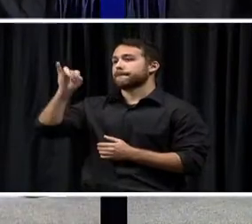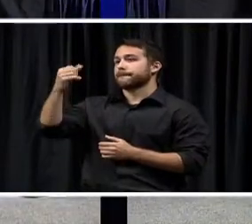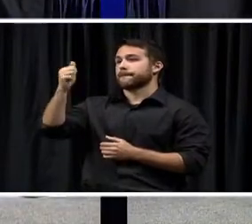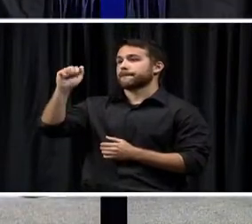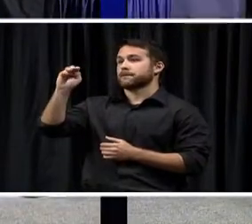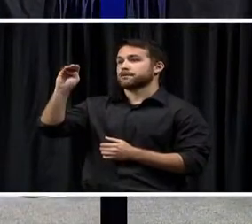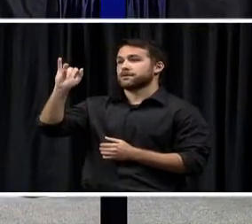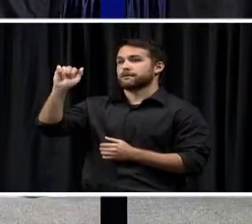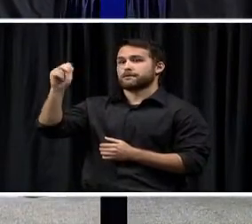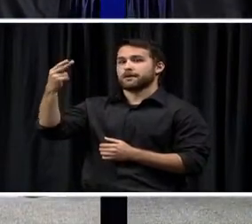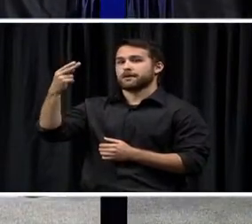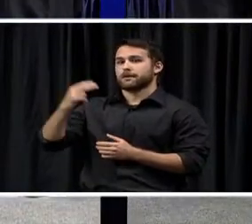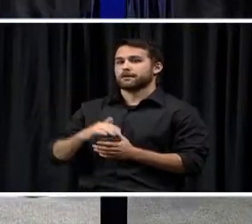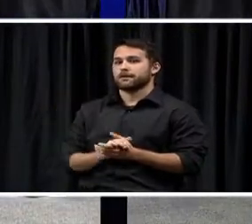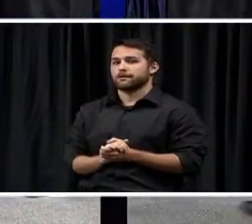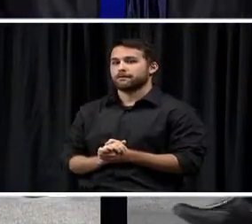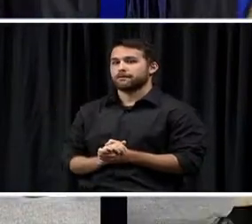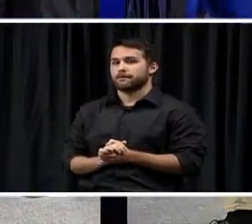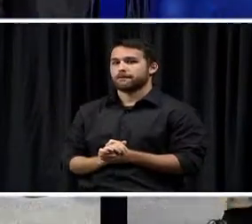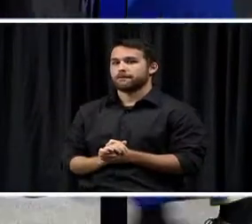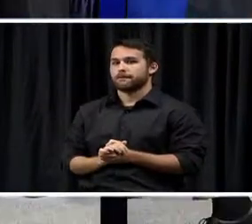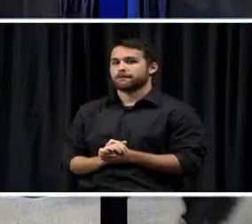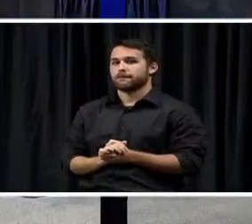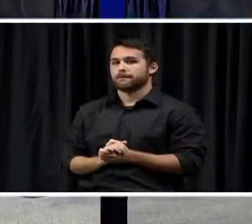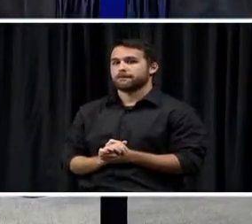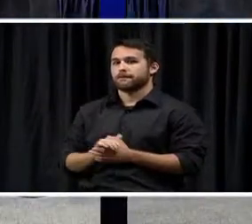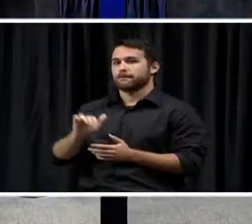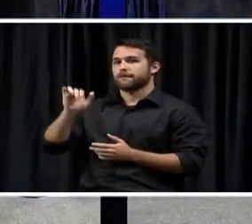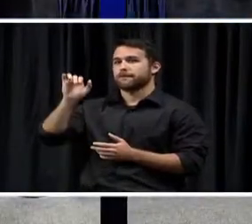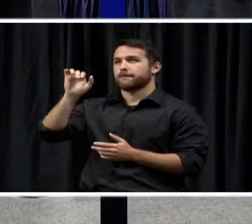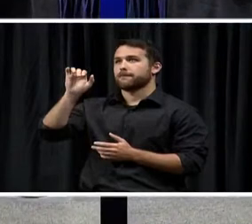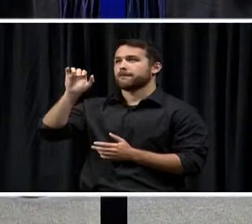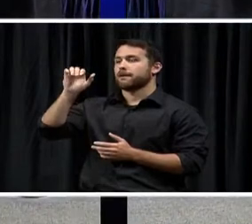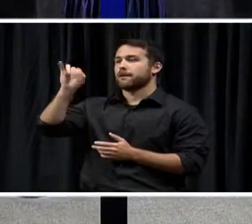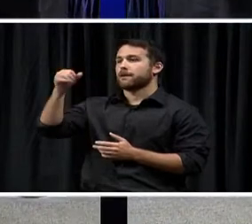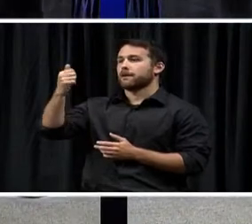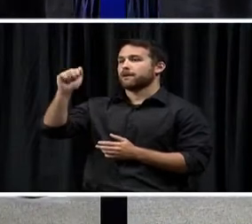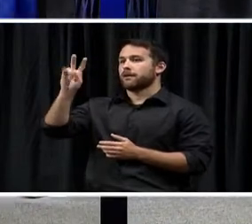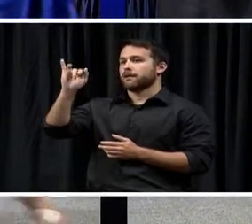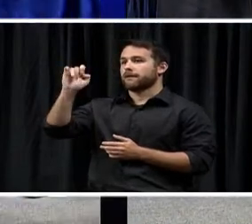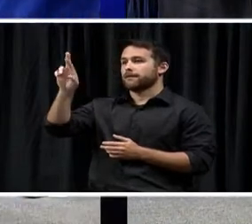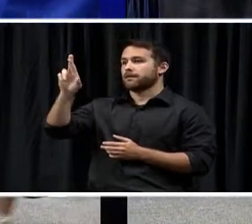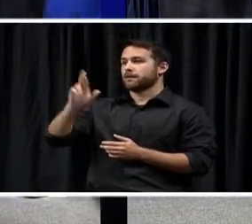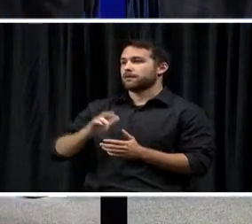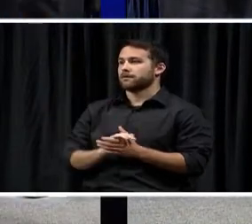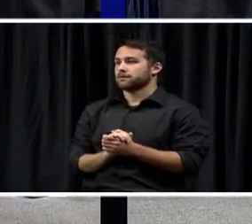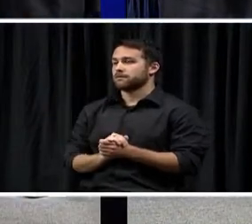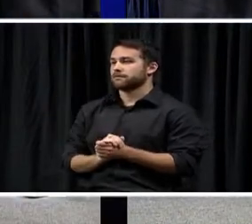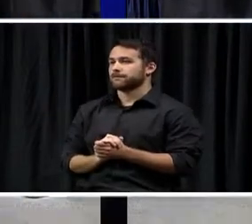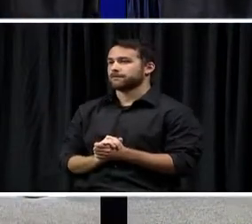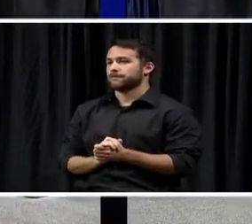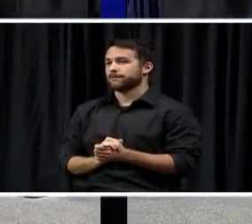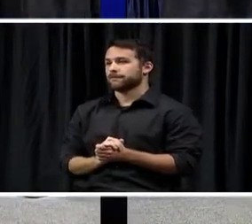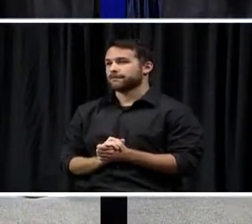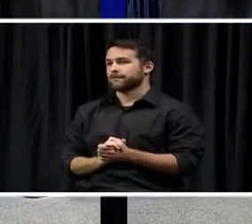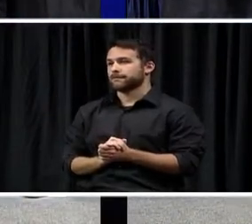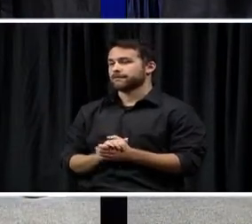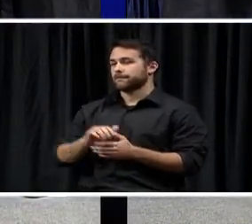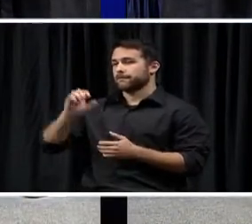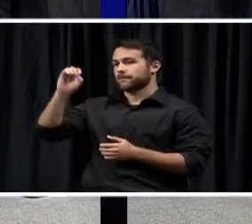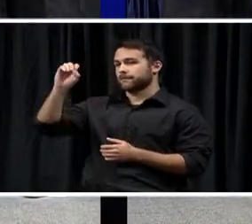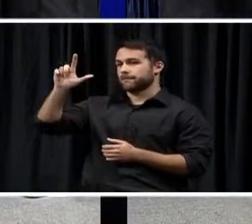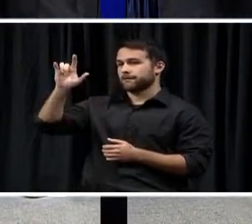Jemiah Marie Johnson. Javier Ryan Jimenez Martinez.